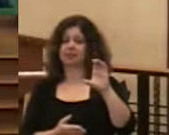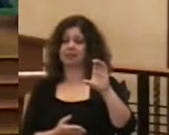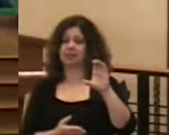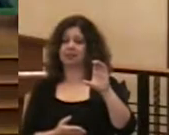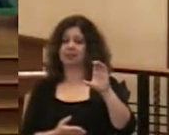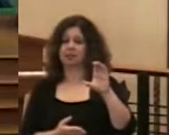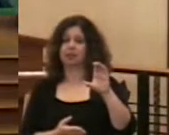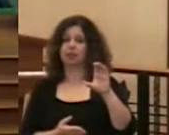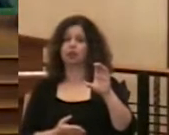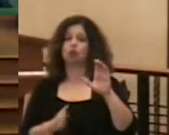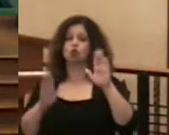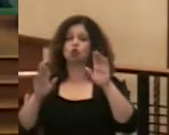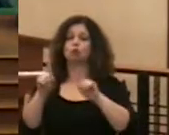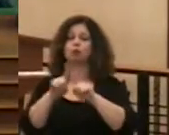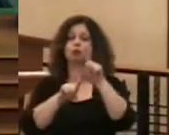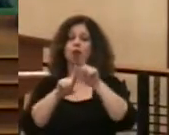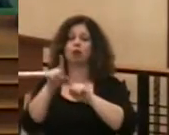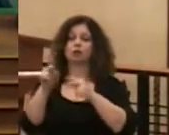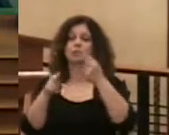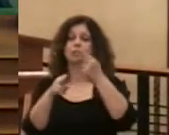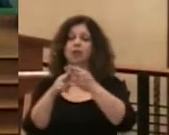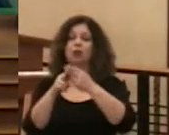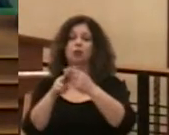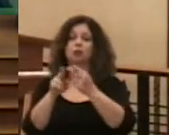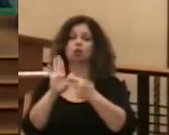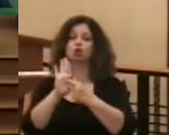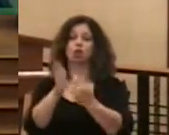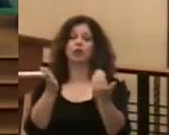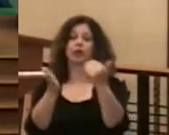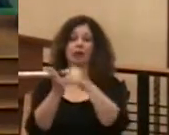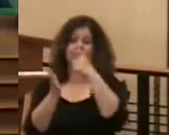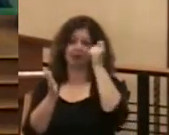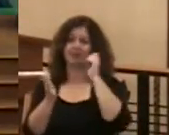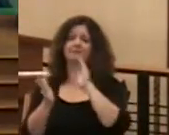name surfaced again because of his sordid behavior.